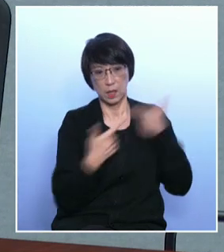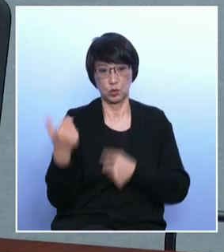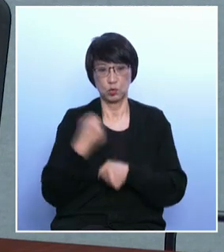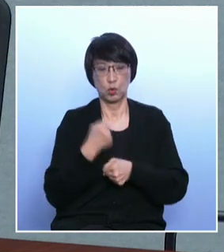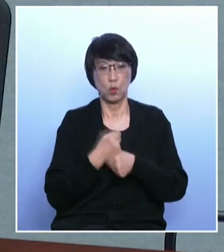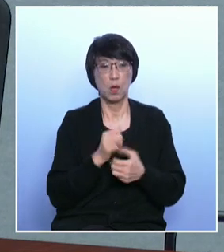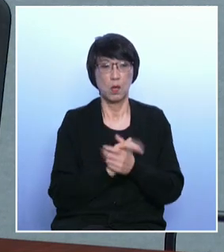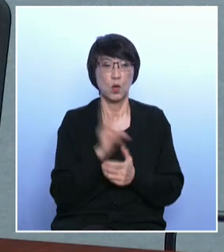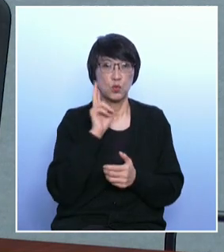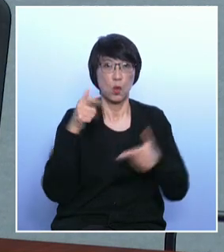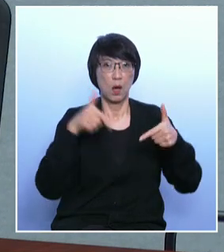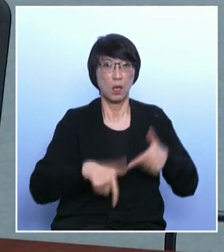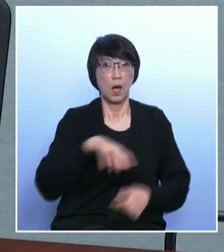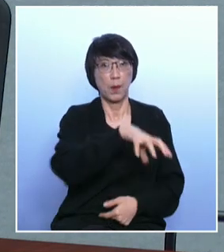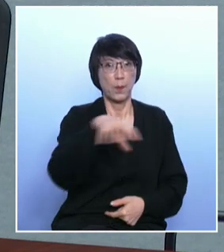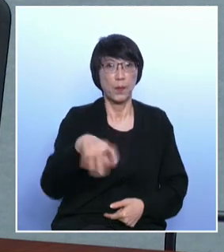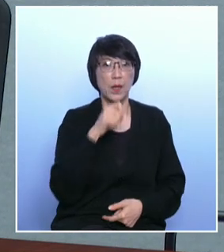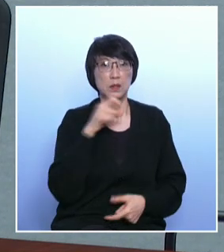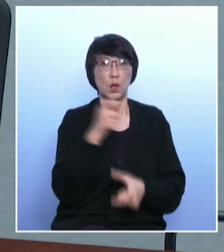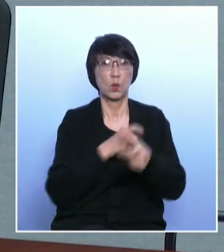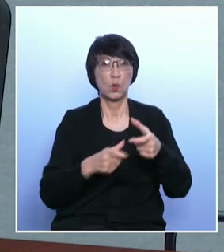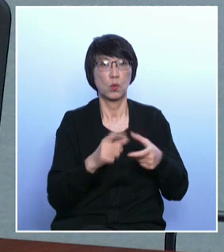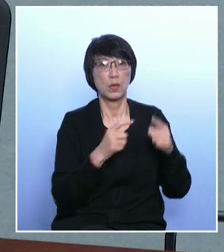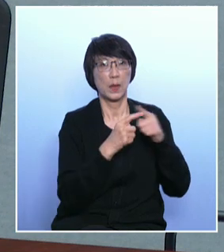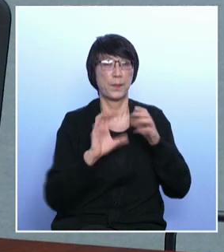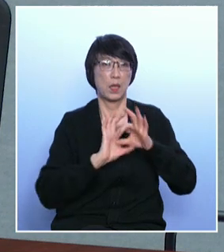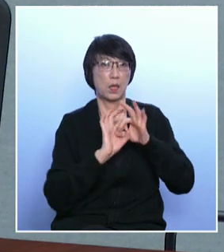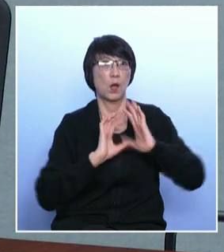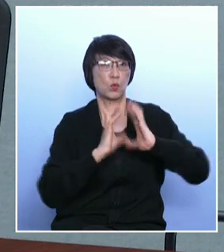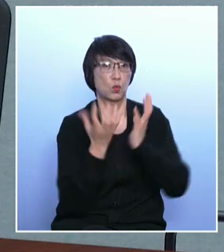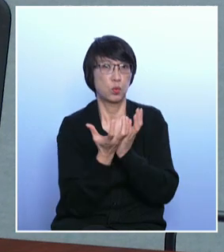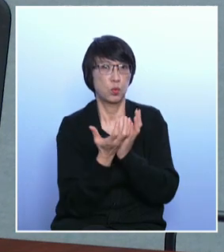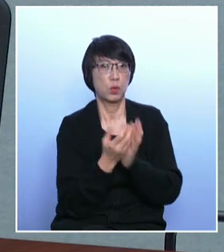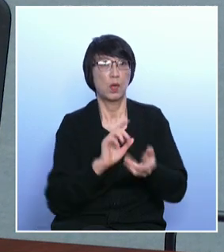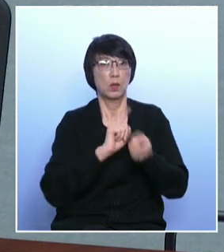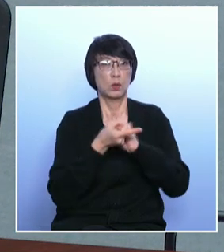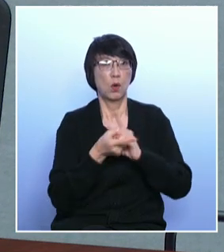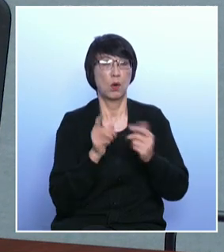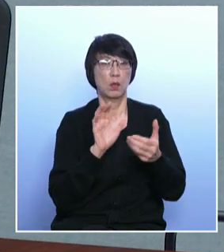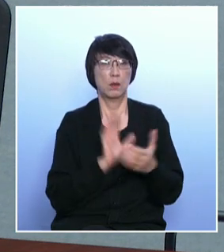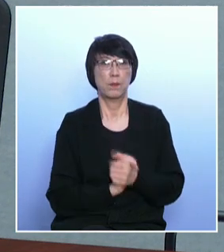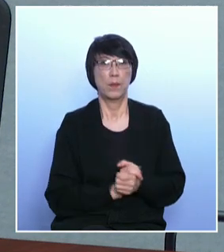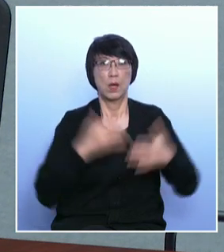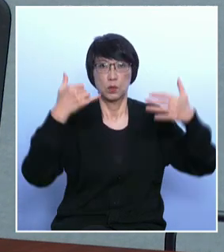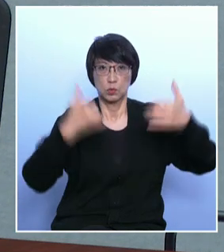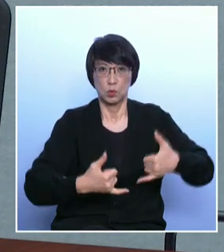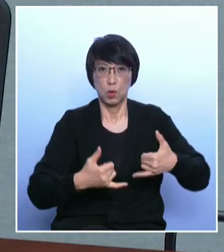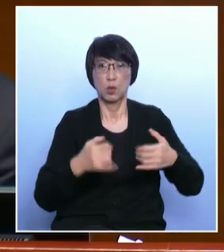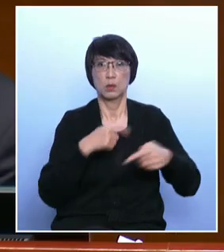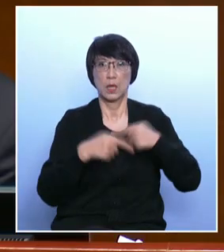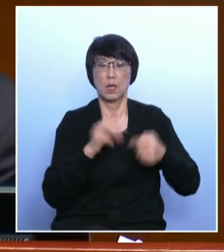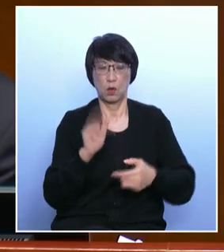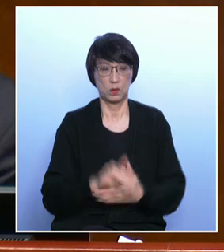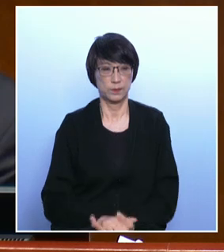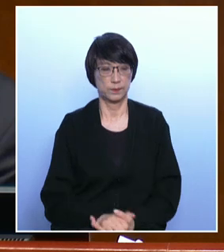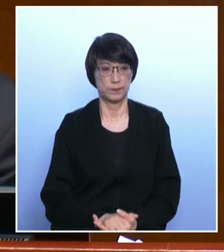So I hope Hong Kong U will continue with consultation regarding the district councillors of the BPA. I